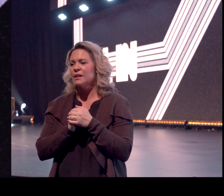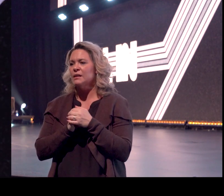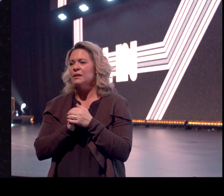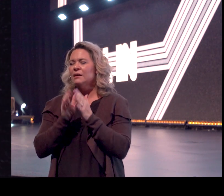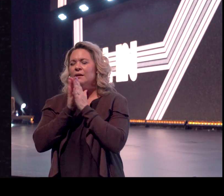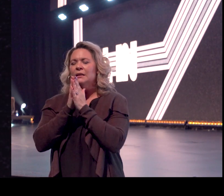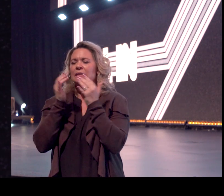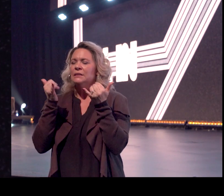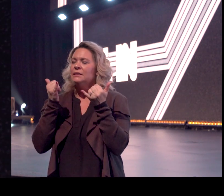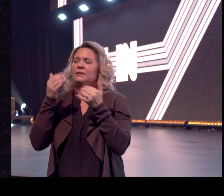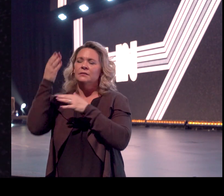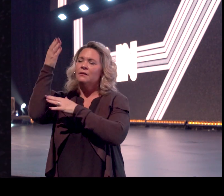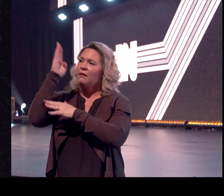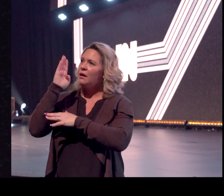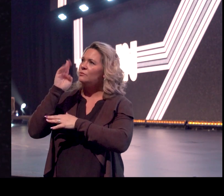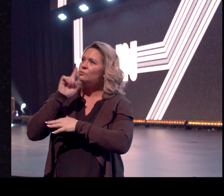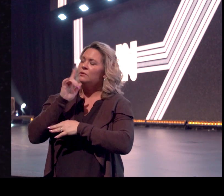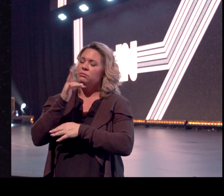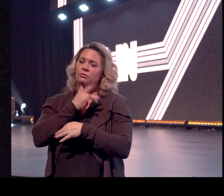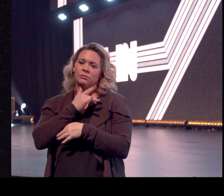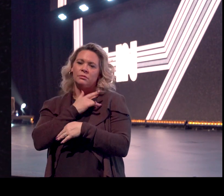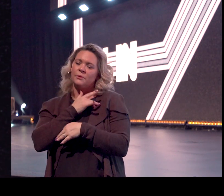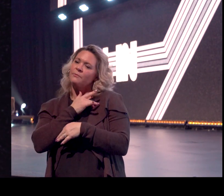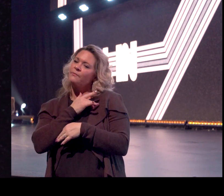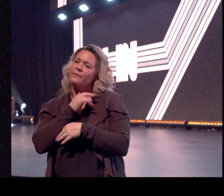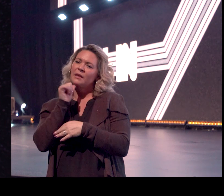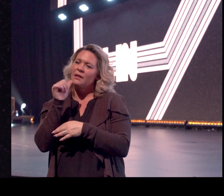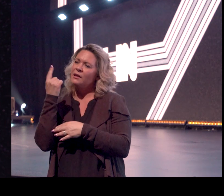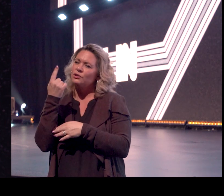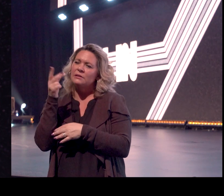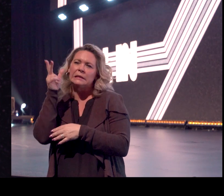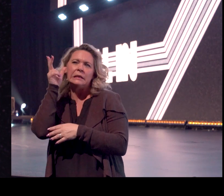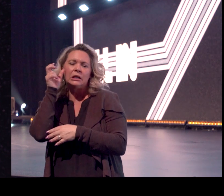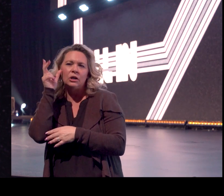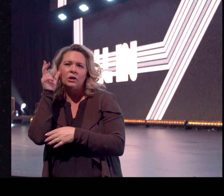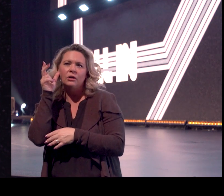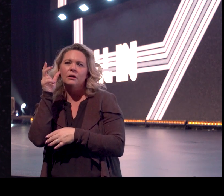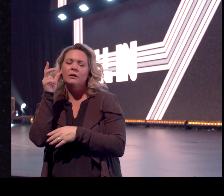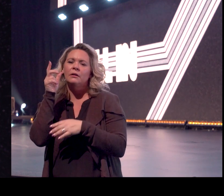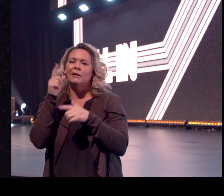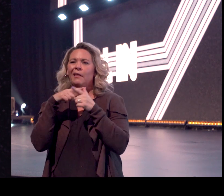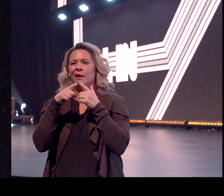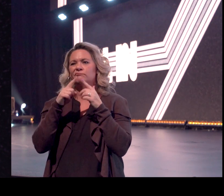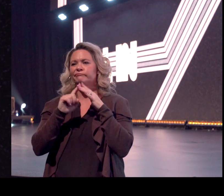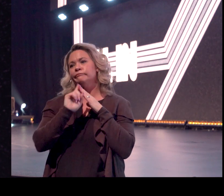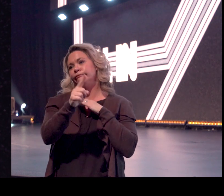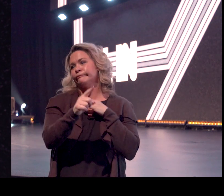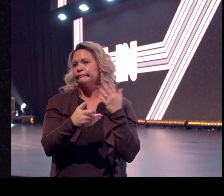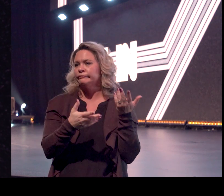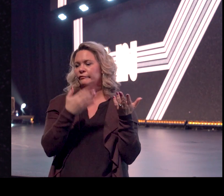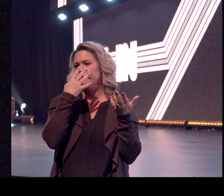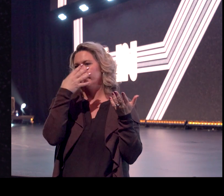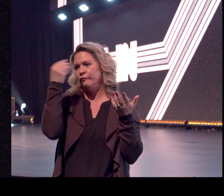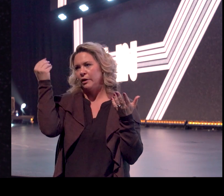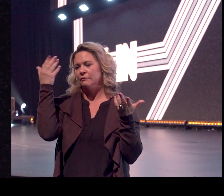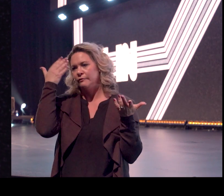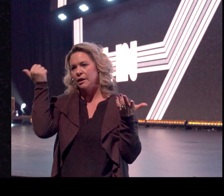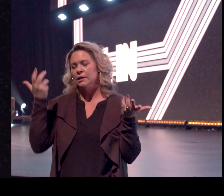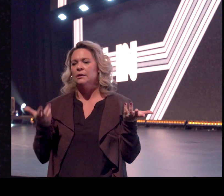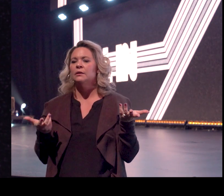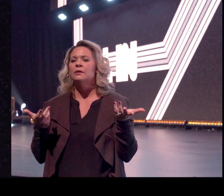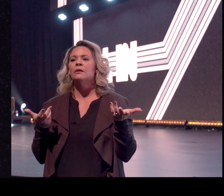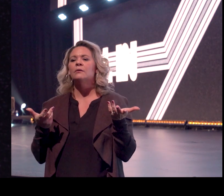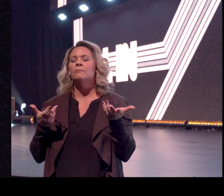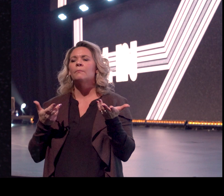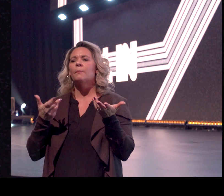I want to pray right now that God stirs your heart to not just hear this message and walk away, but to hear this message and do something about